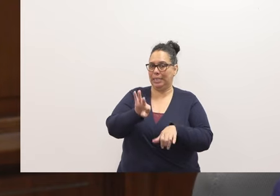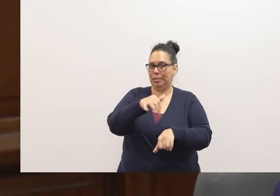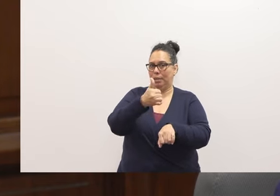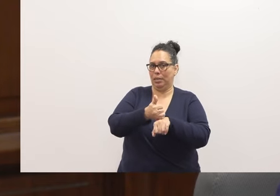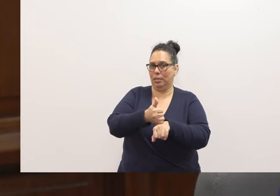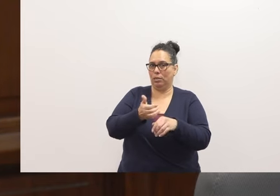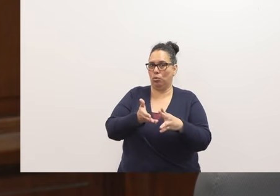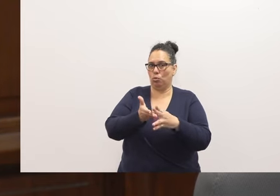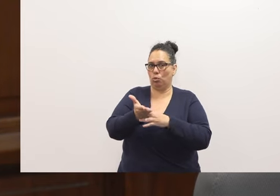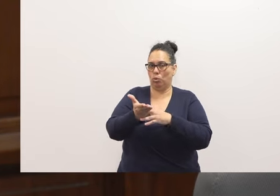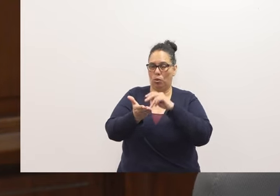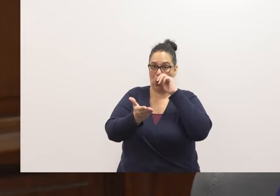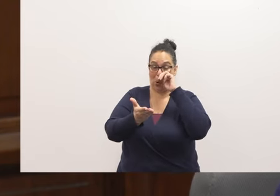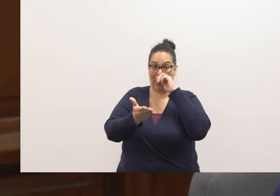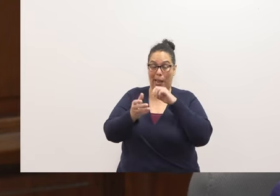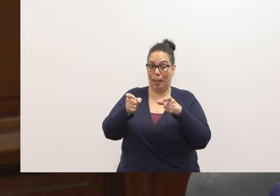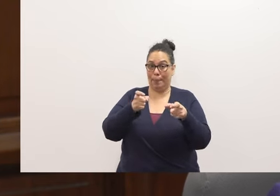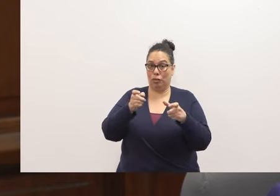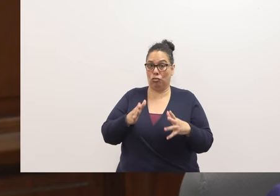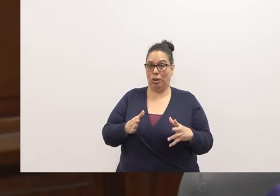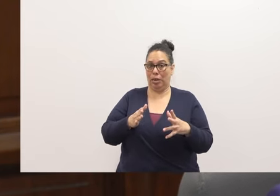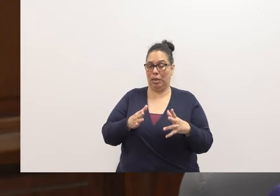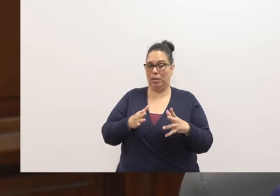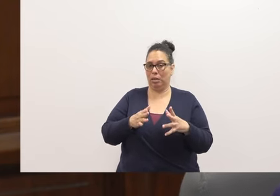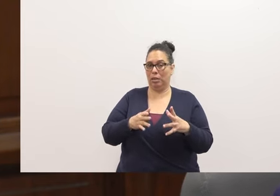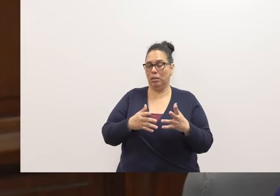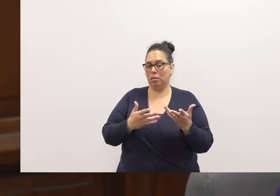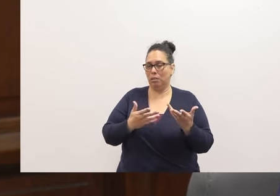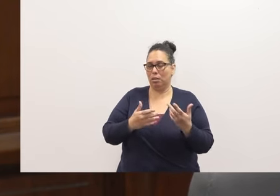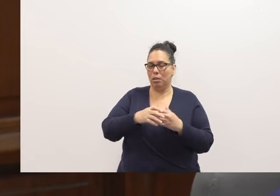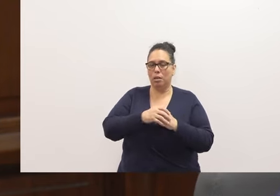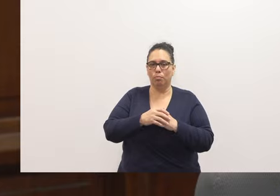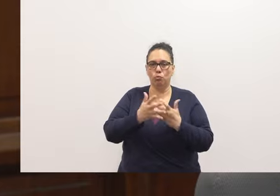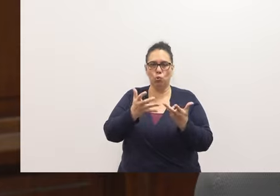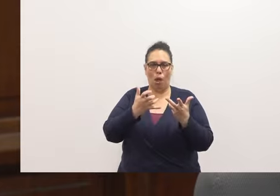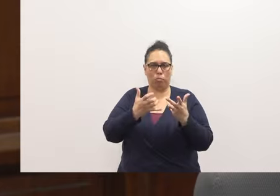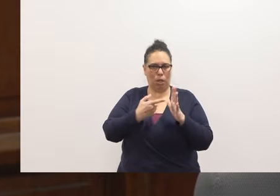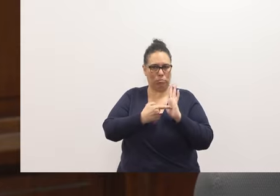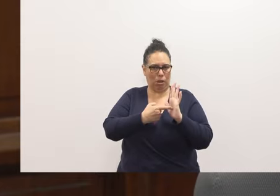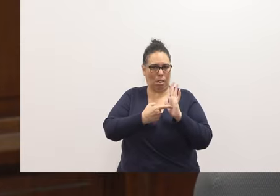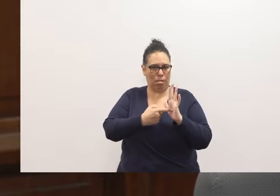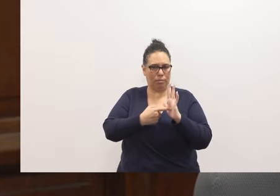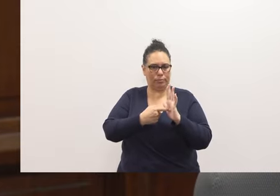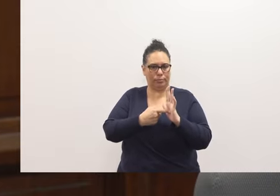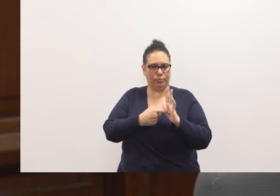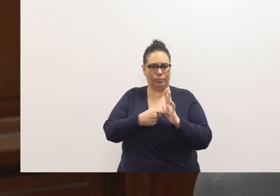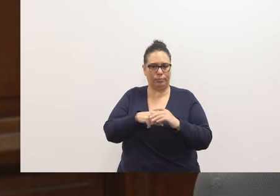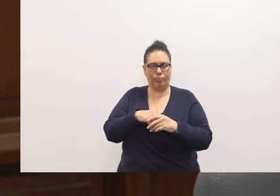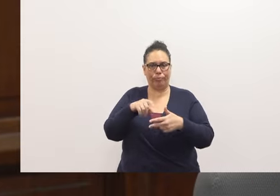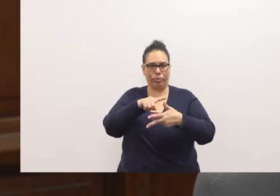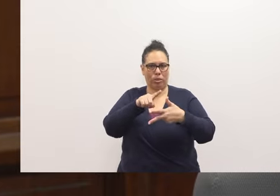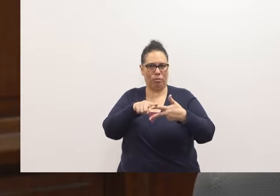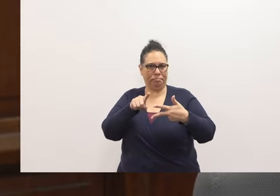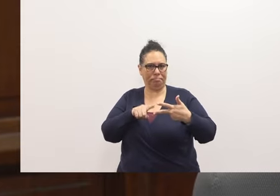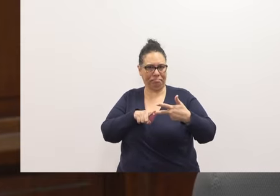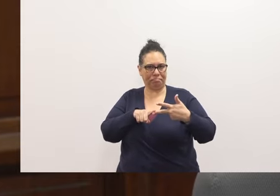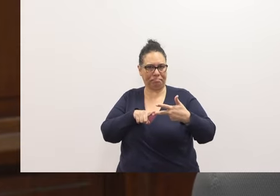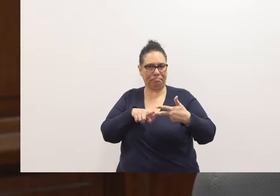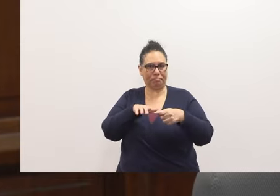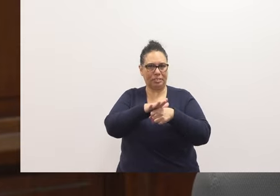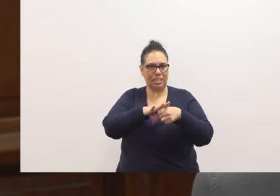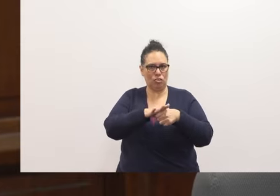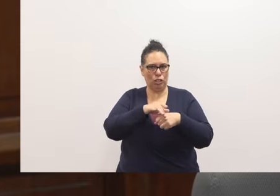through our administrative regulations. Yes. And I just kind of want to highlight three areas that